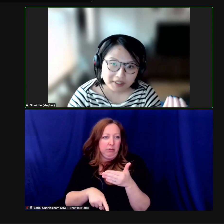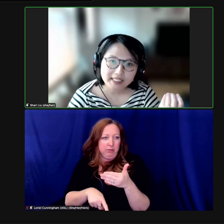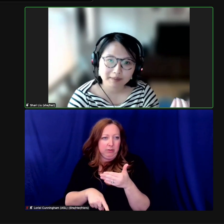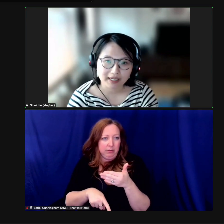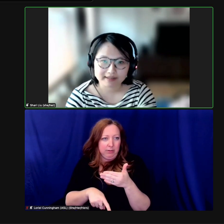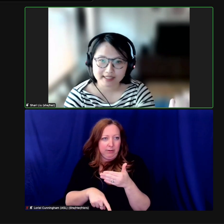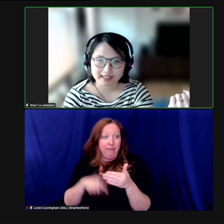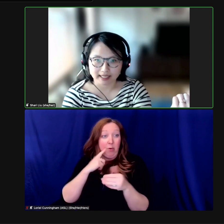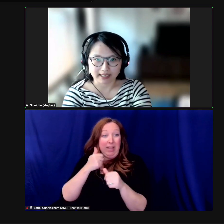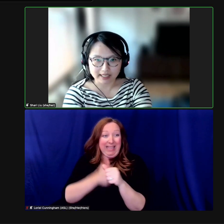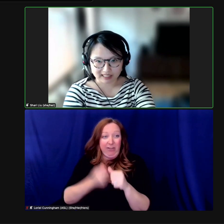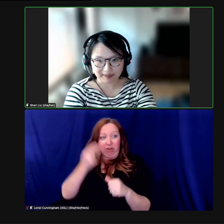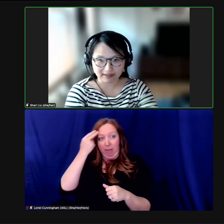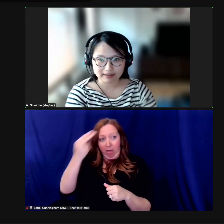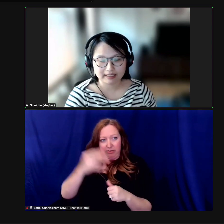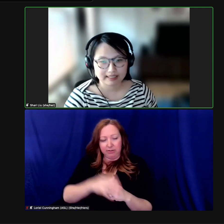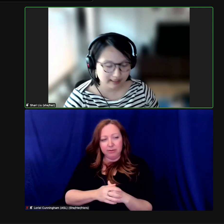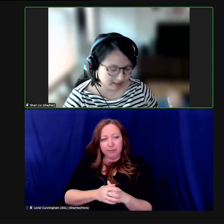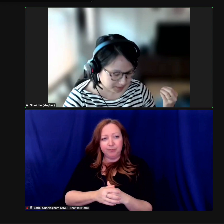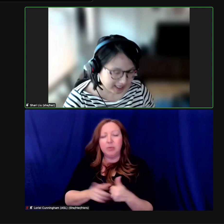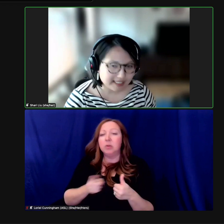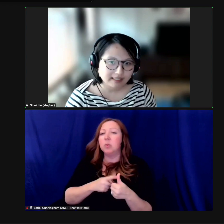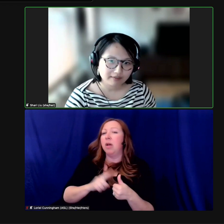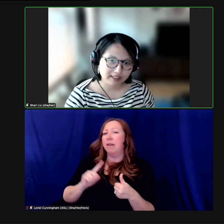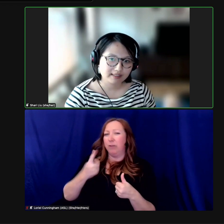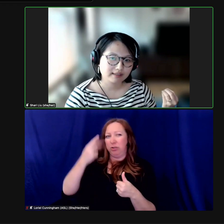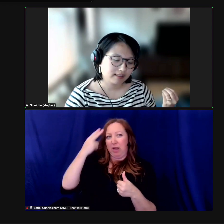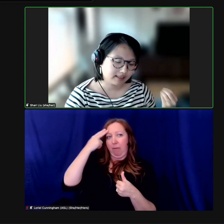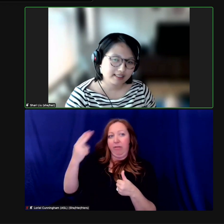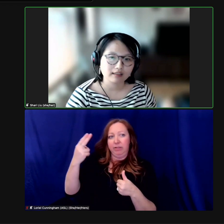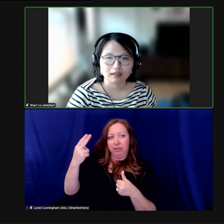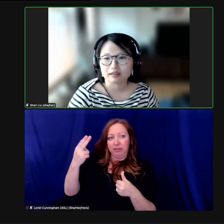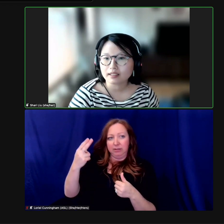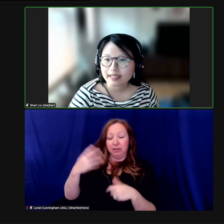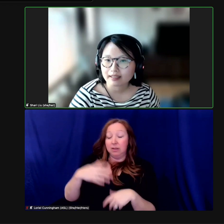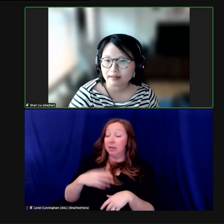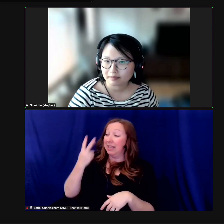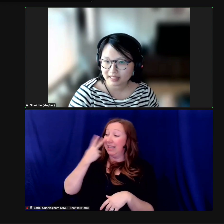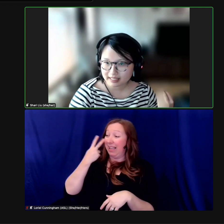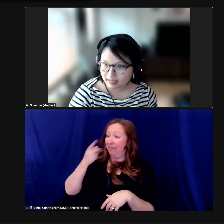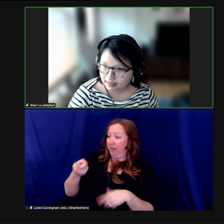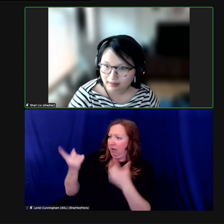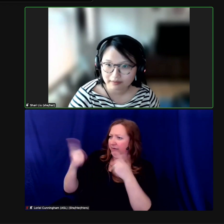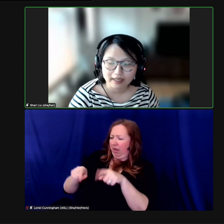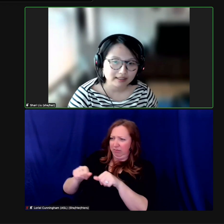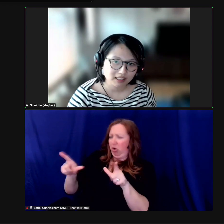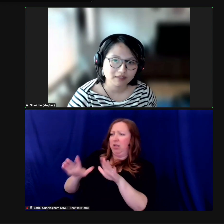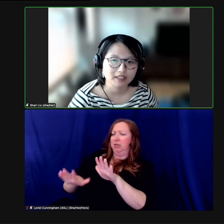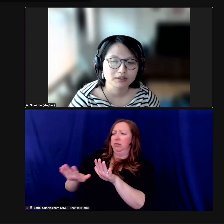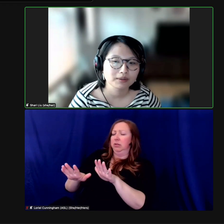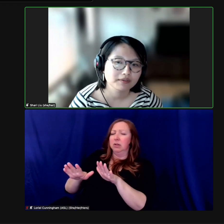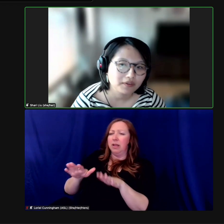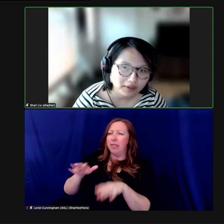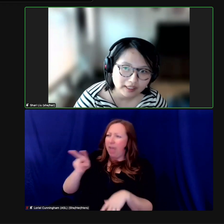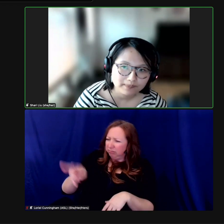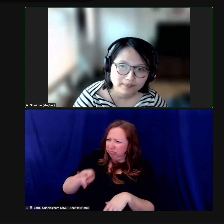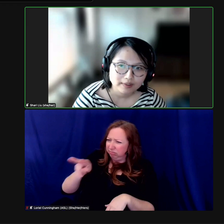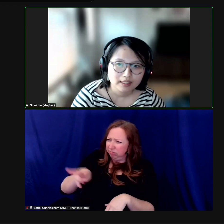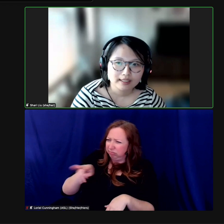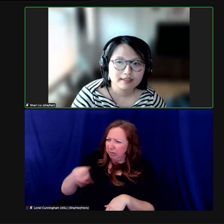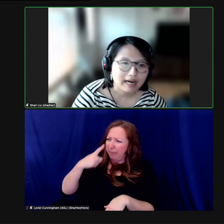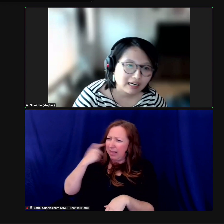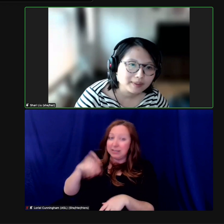So the first hypothesis that I talked about is that surprising events elicit longer looking because they entail a violation of an intuitive